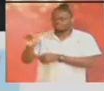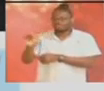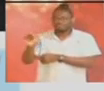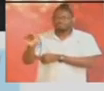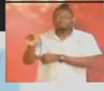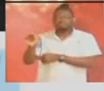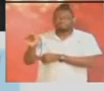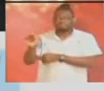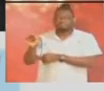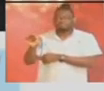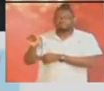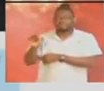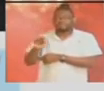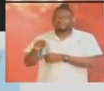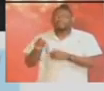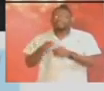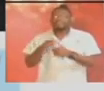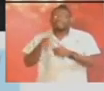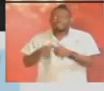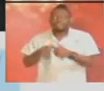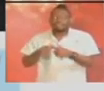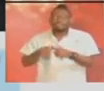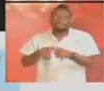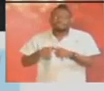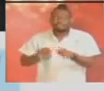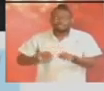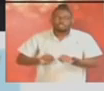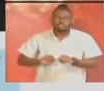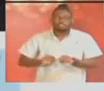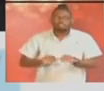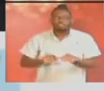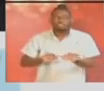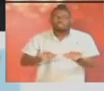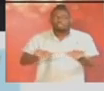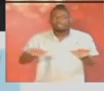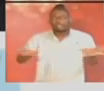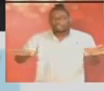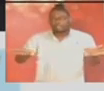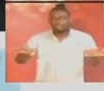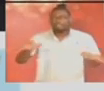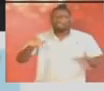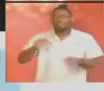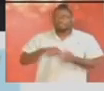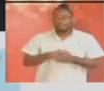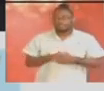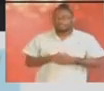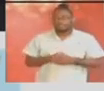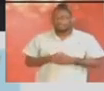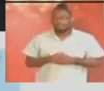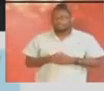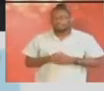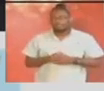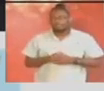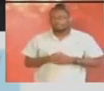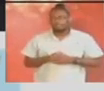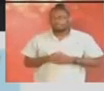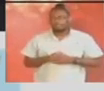neighboring counties of County Victoria. Next slide, please. And County St. Patrick. And as we continue, next